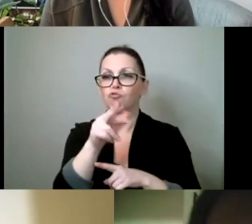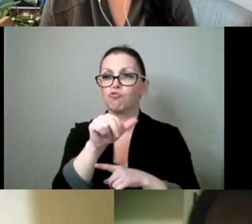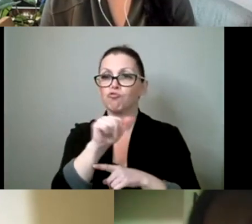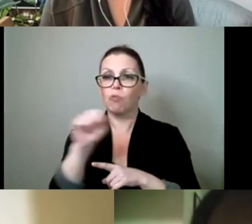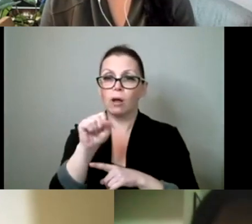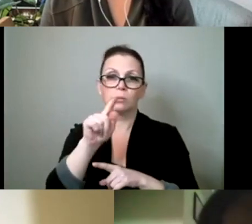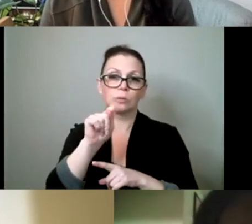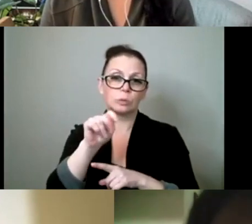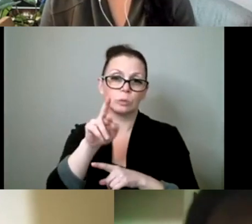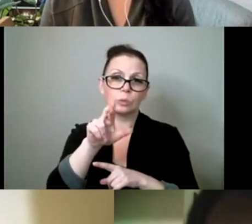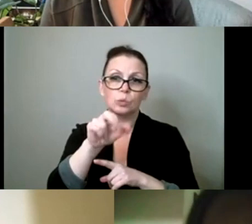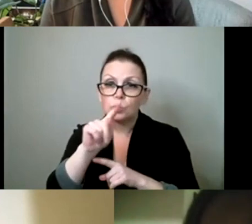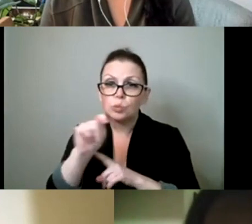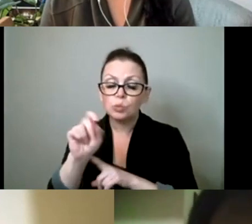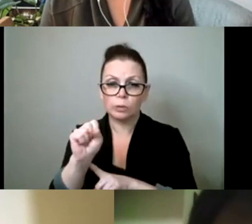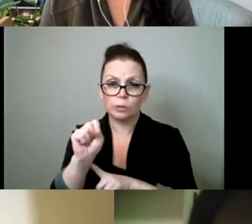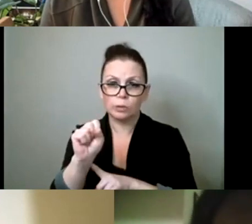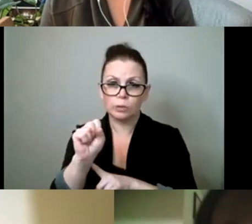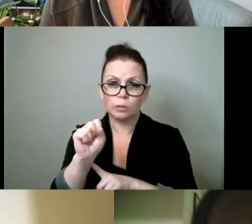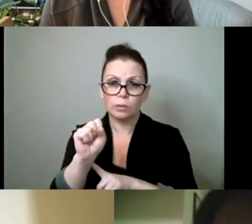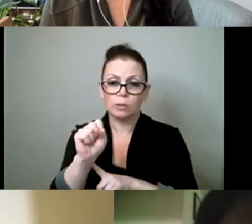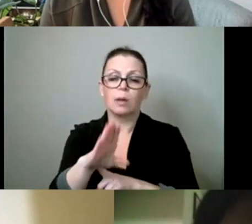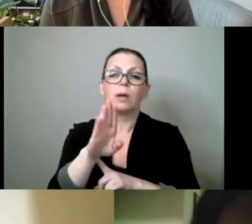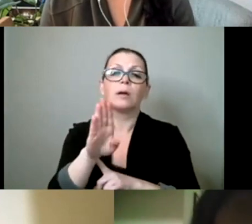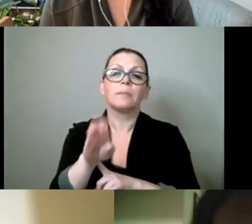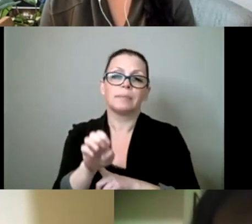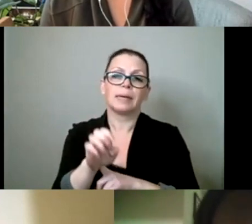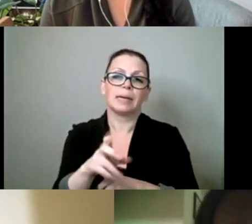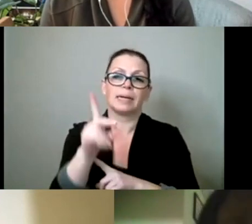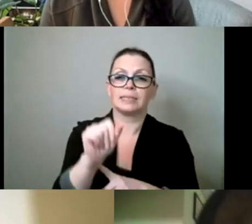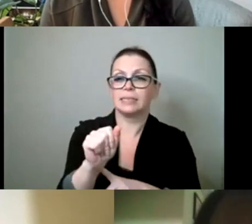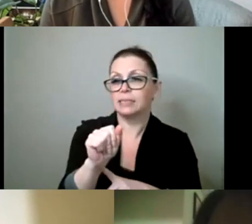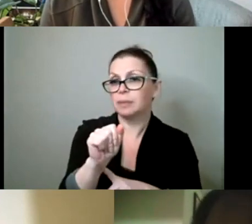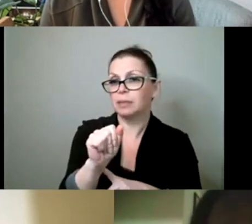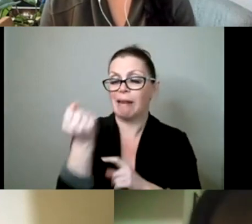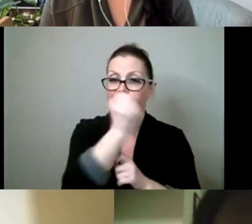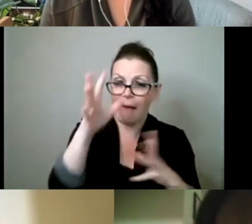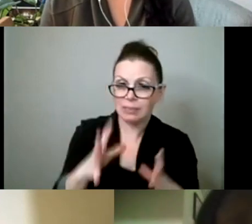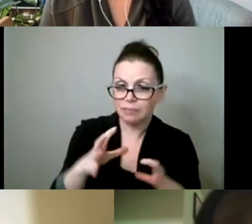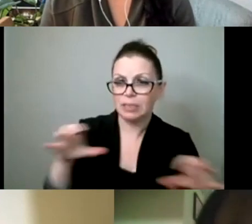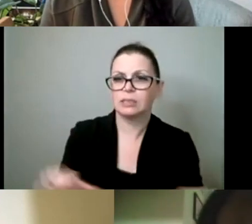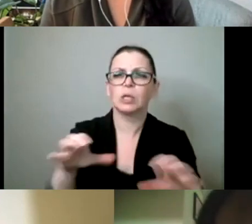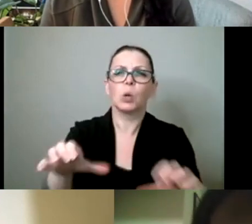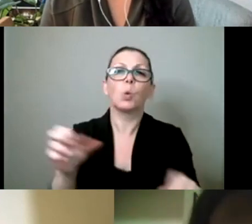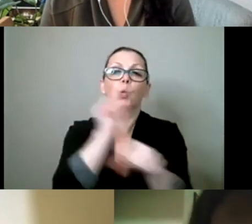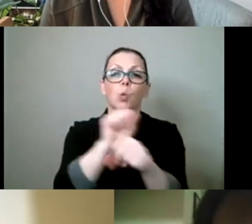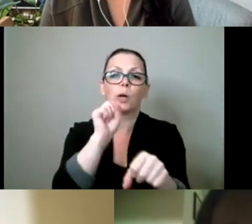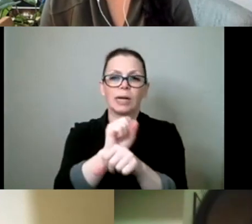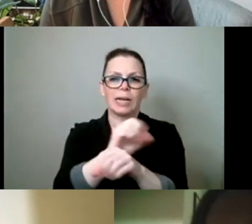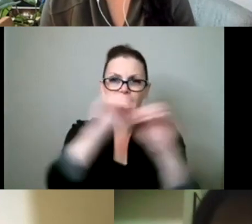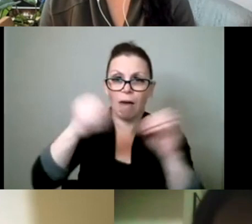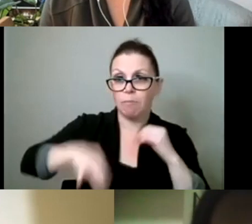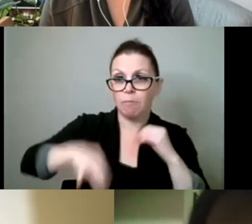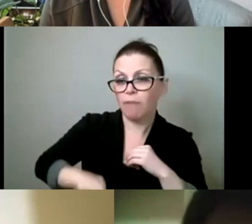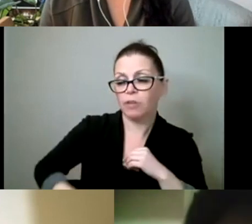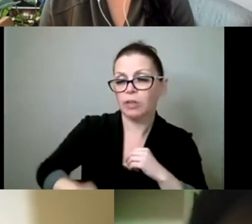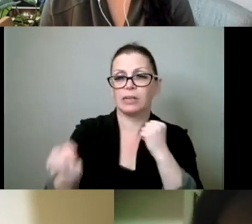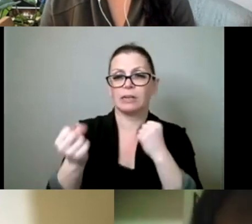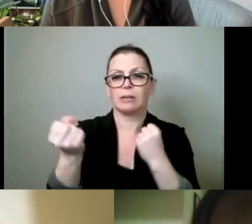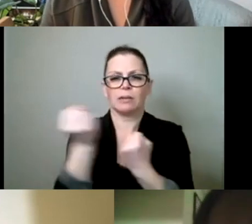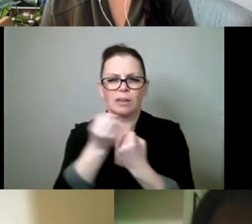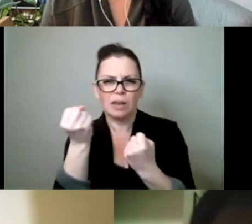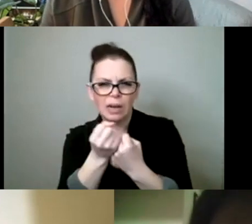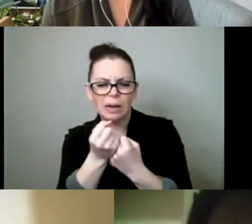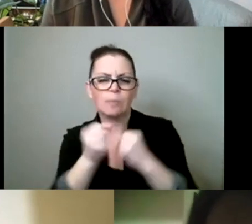you know, being a disability, just activism, working in nonprofit and advocacy. So I'm really like